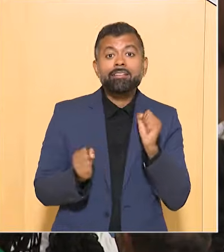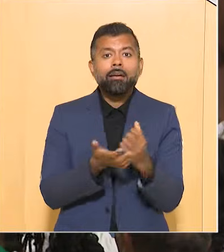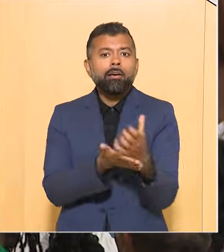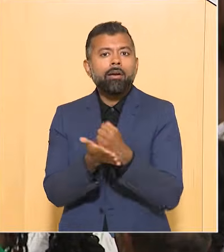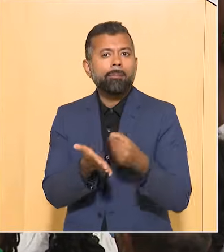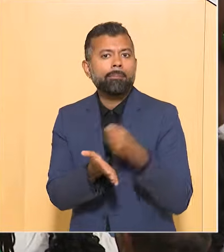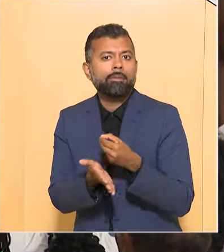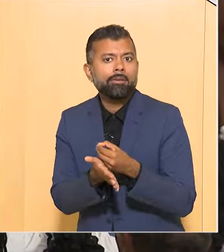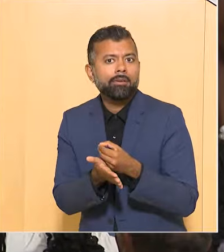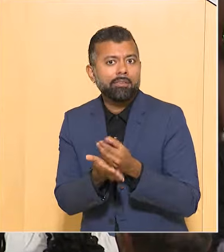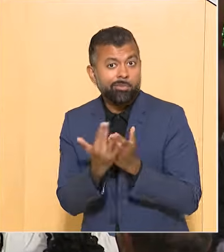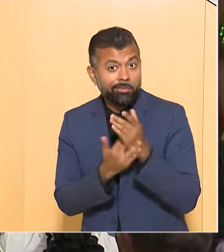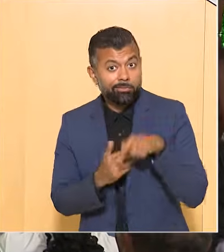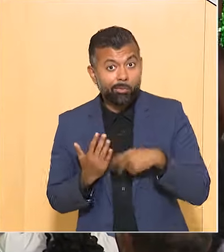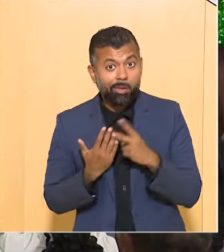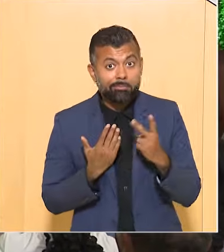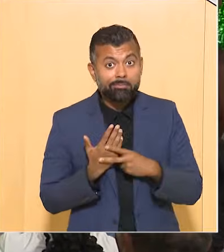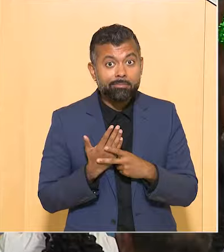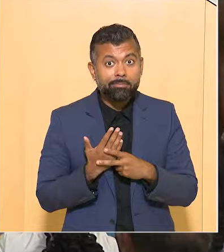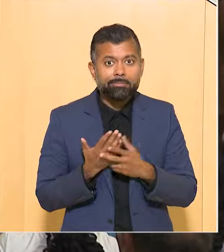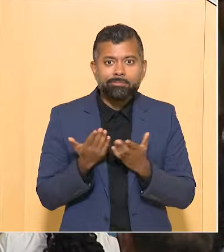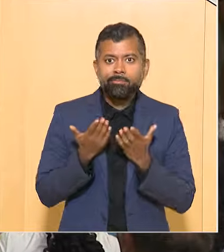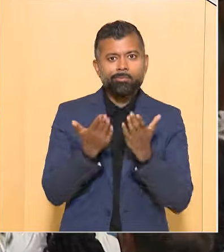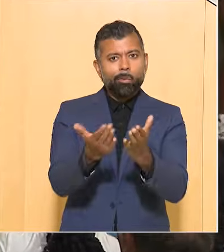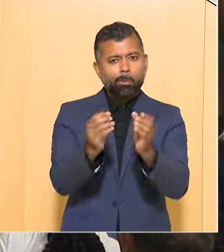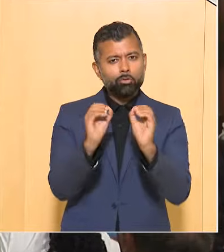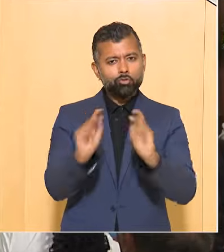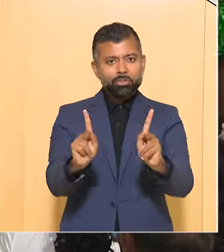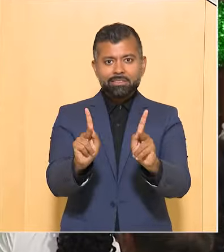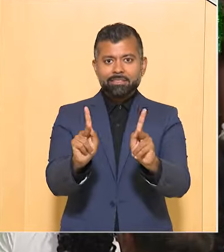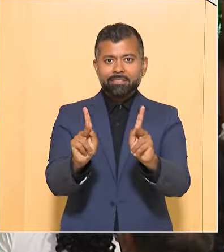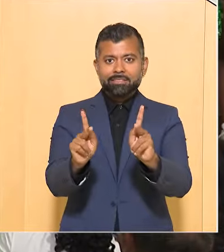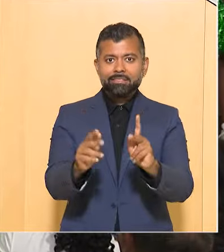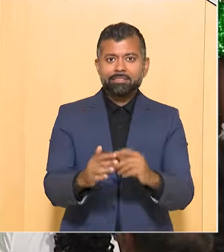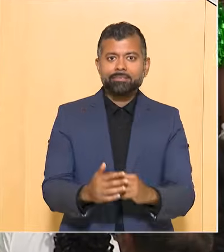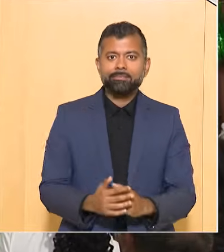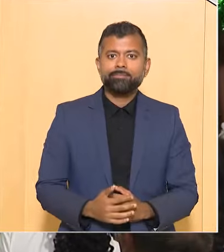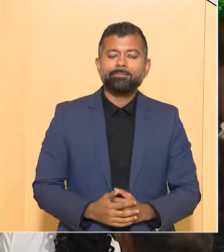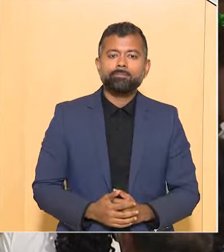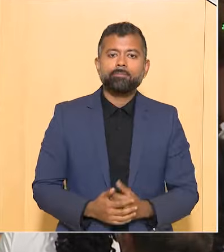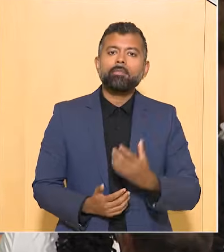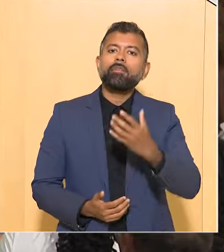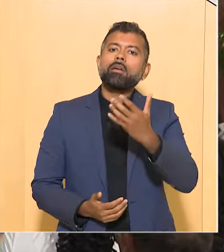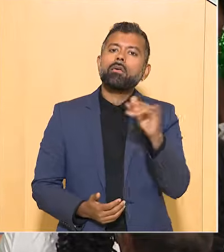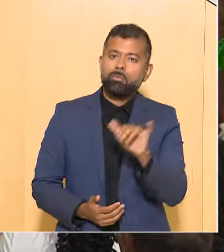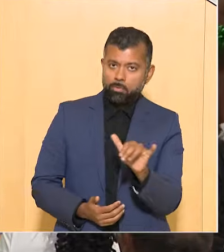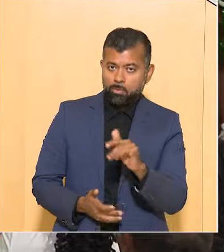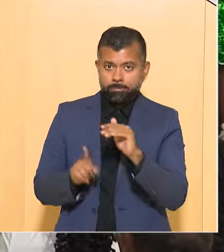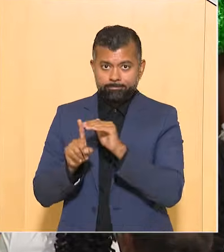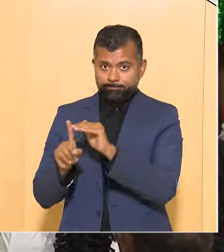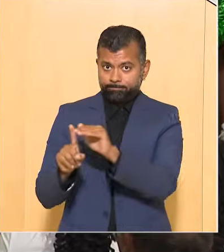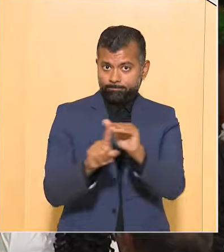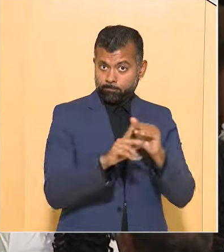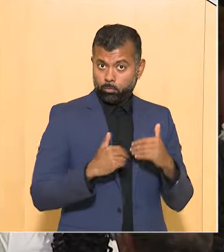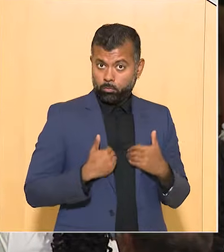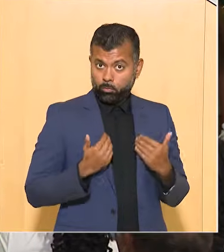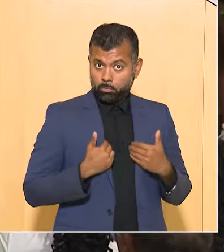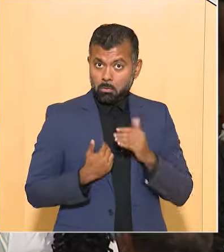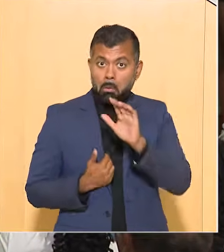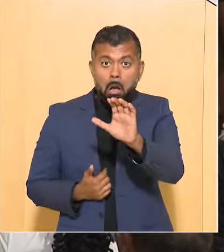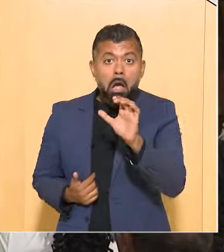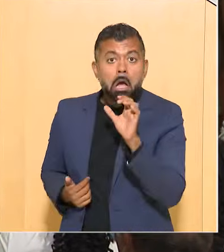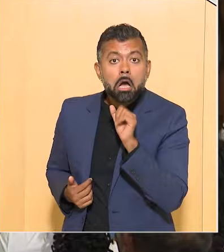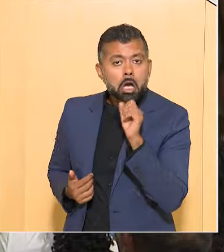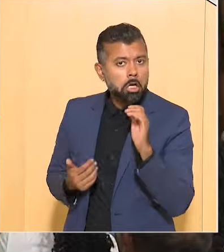is also a reminder to all our young people who are going to be out and about, and that's us young people of all ages. Be careful